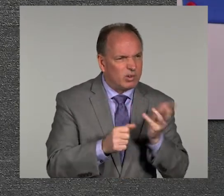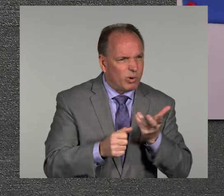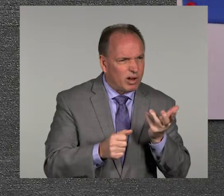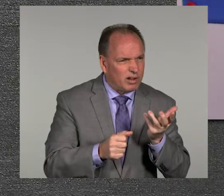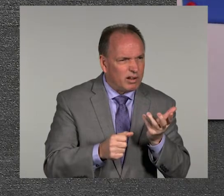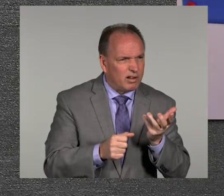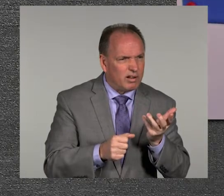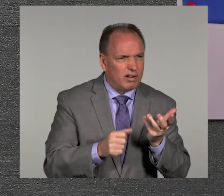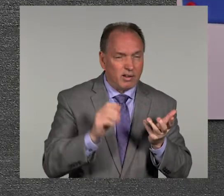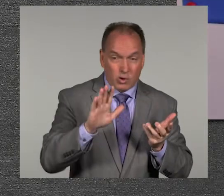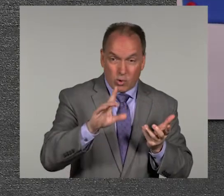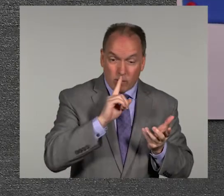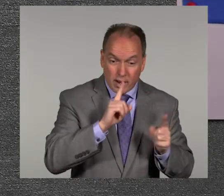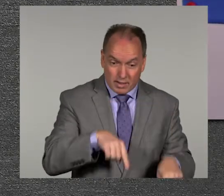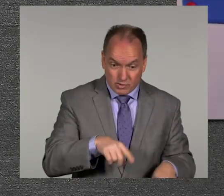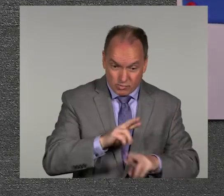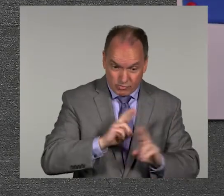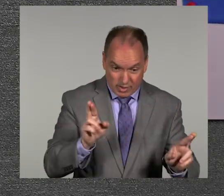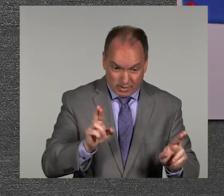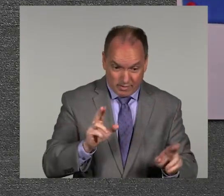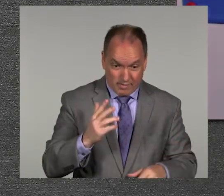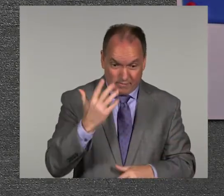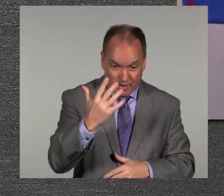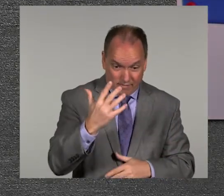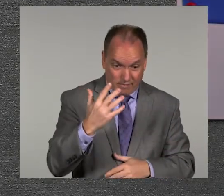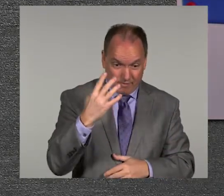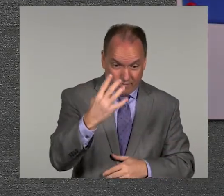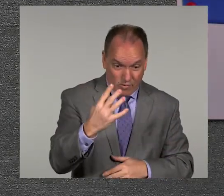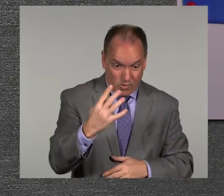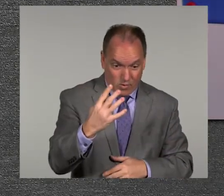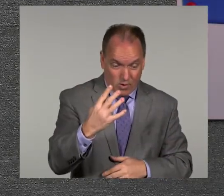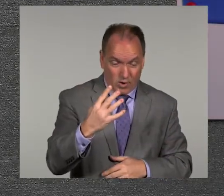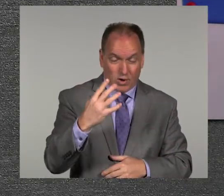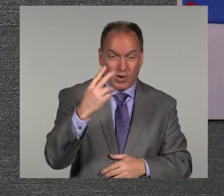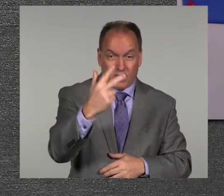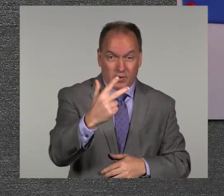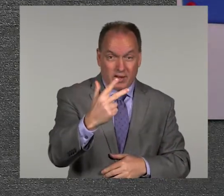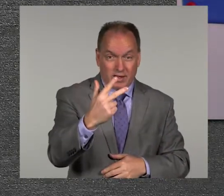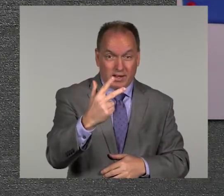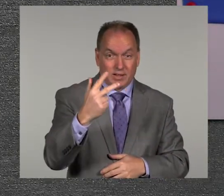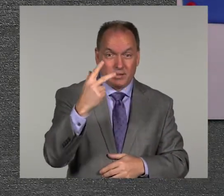state? All right, think of your answer. You're gonna shout it out in